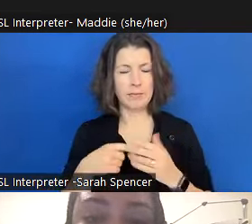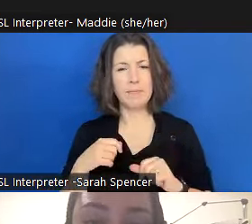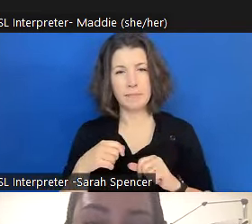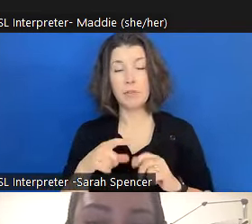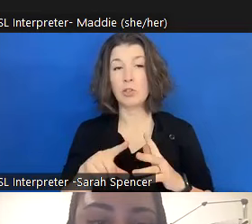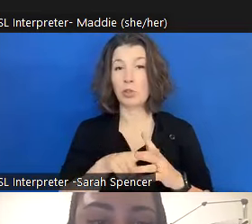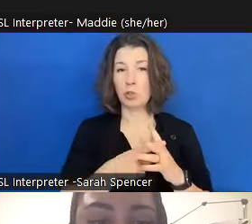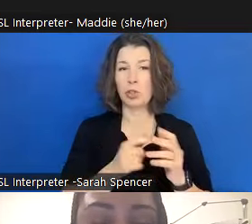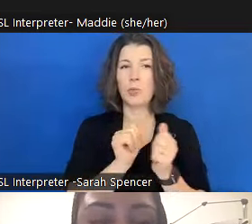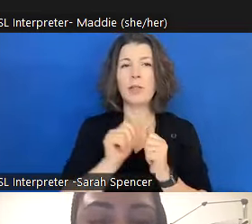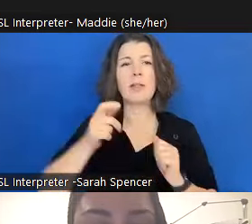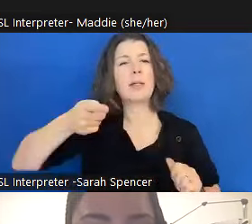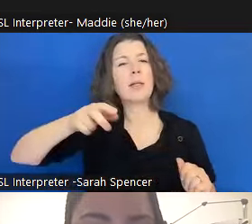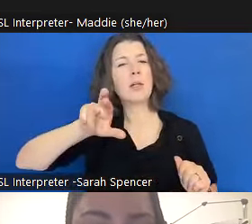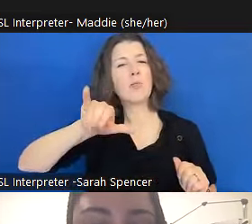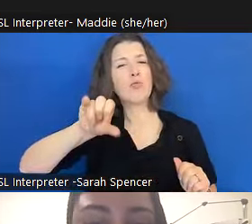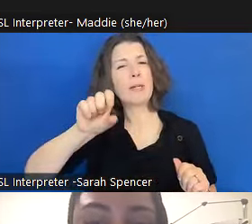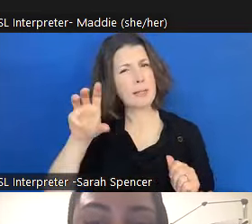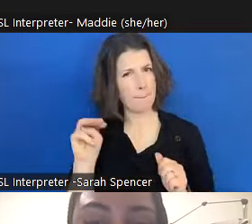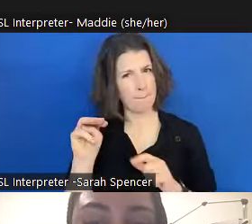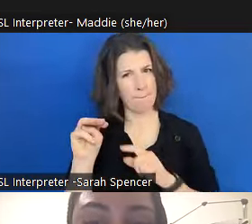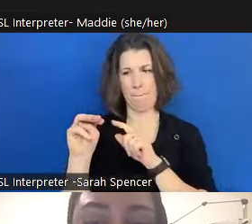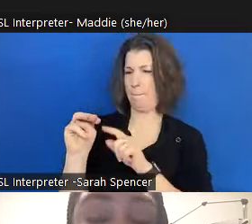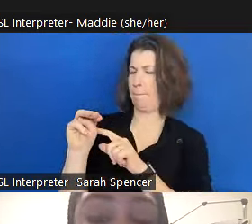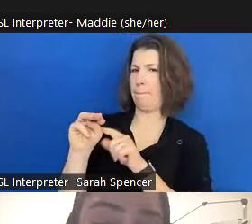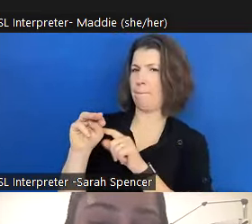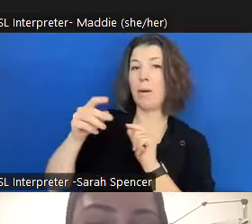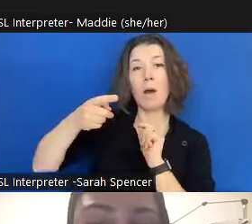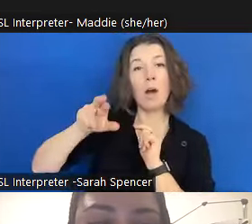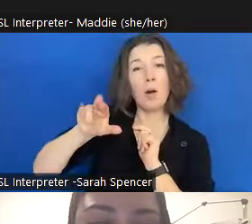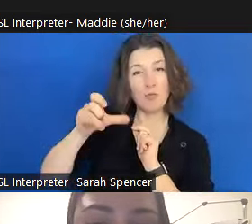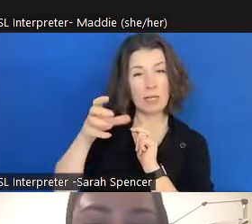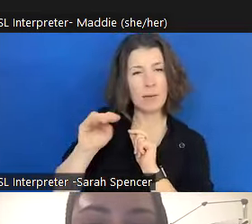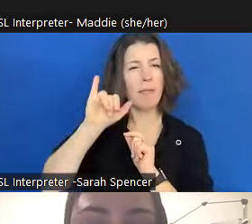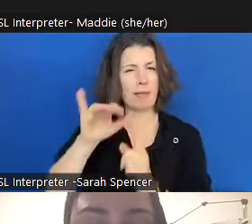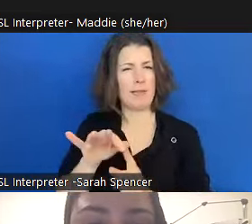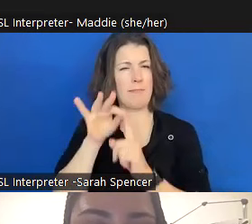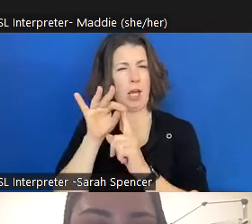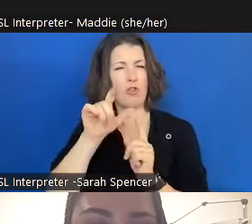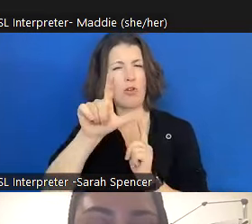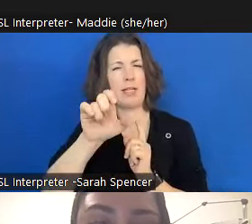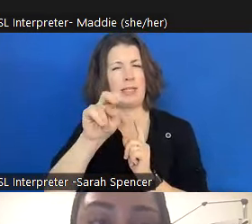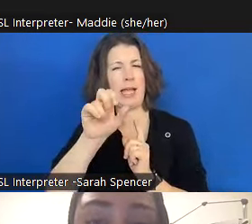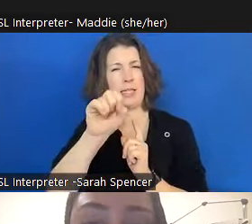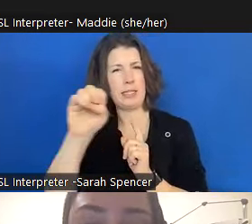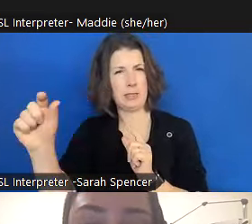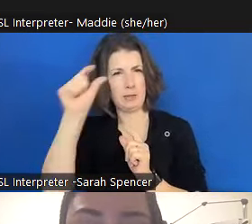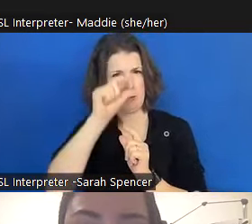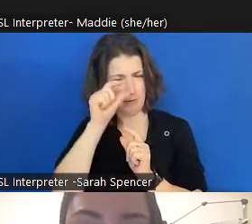with prisms. So a prism is a lens that allows for light to be bent